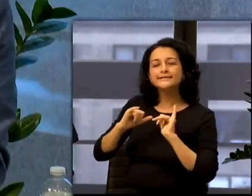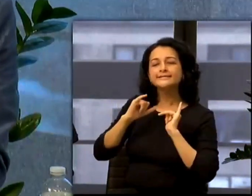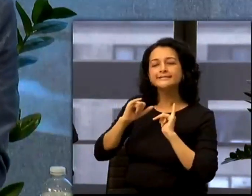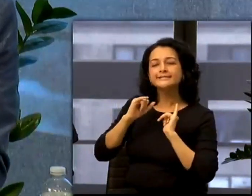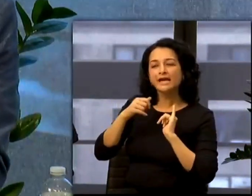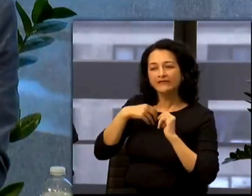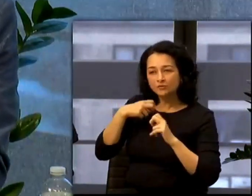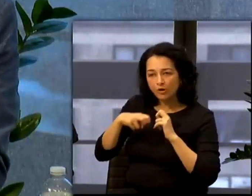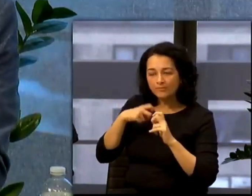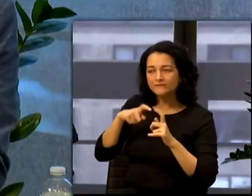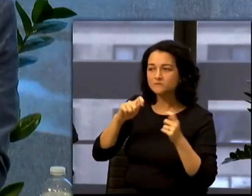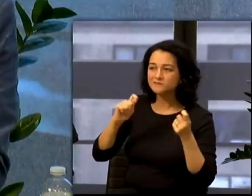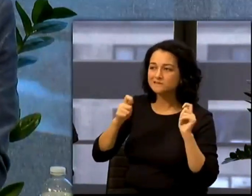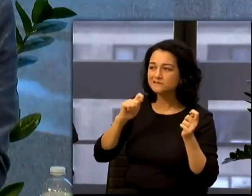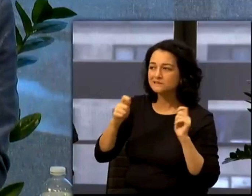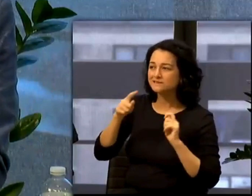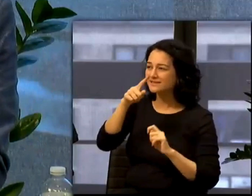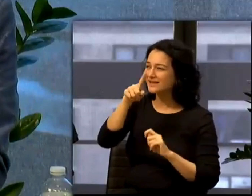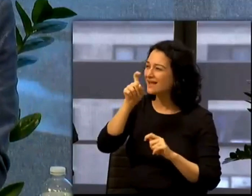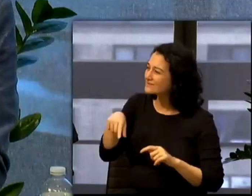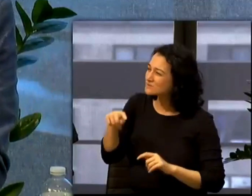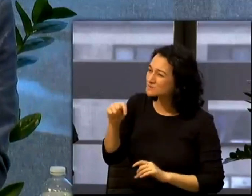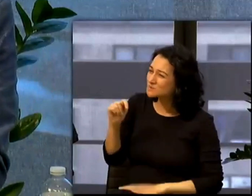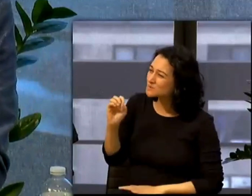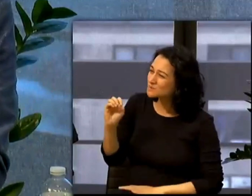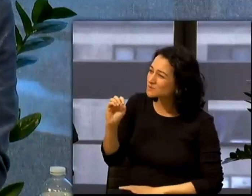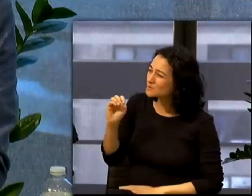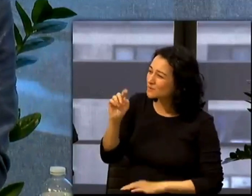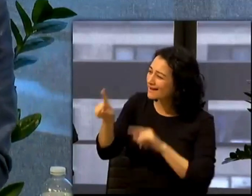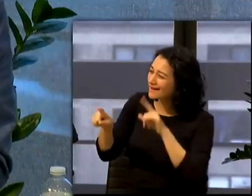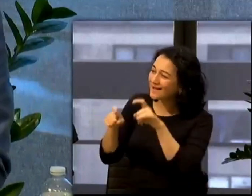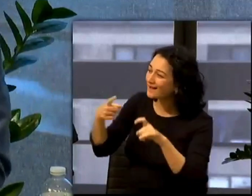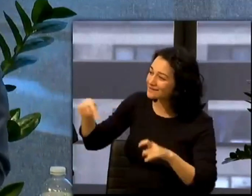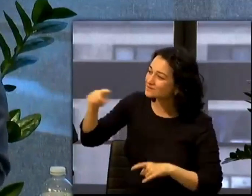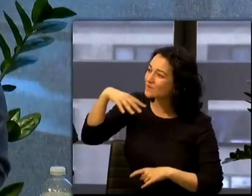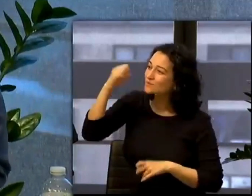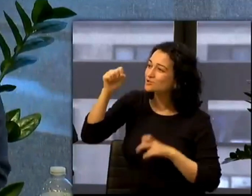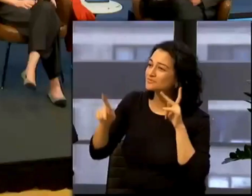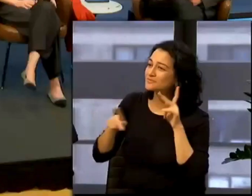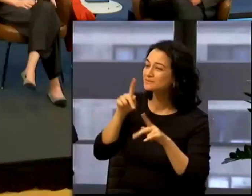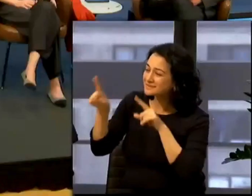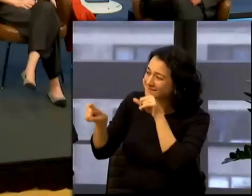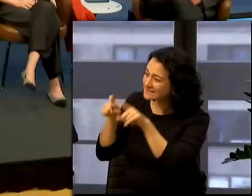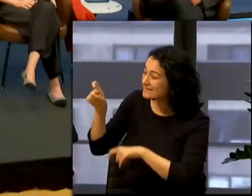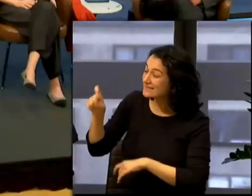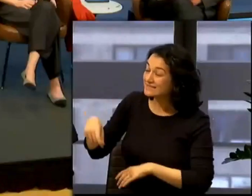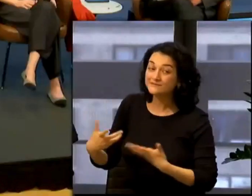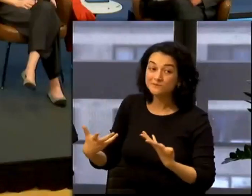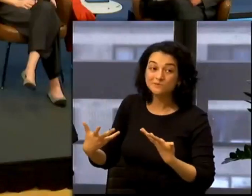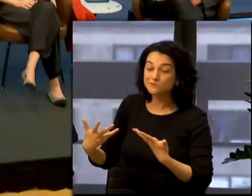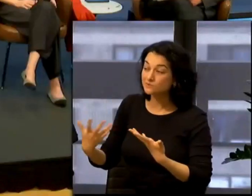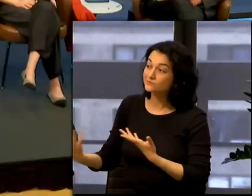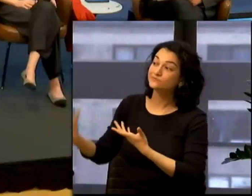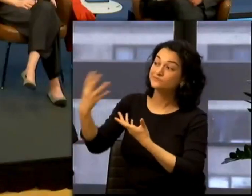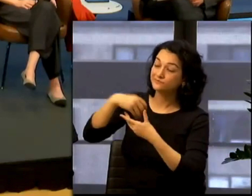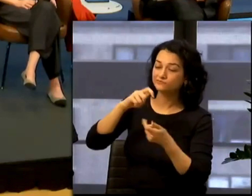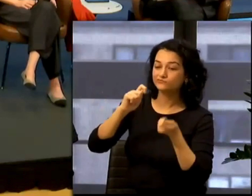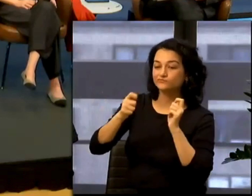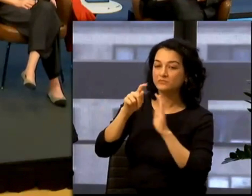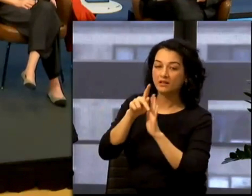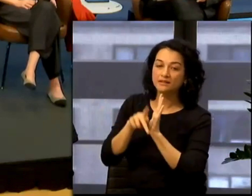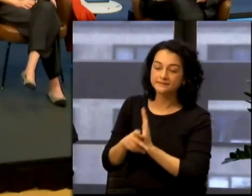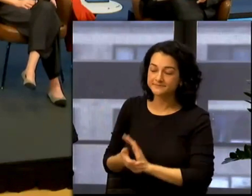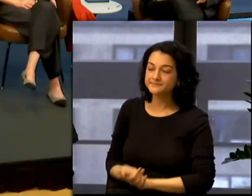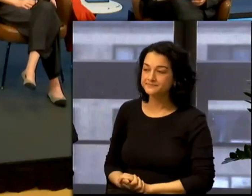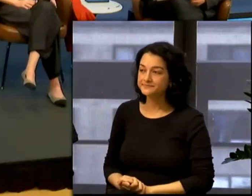that were explicitly laid out as part of its executive order. And Hannah, I think one thing you're lifting up for us as we advance